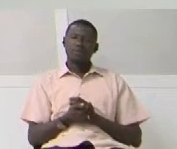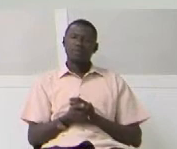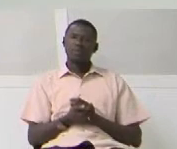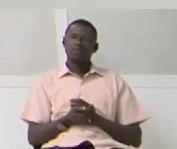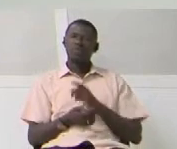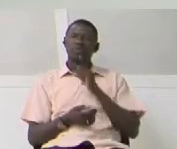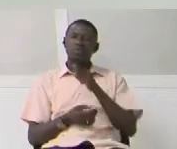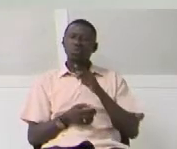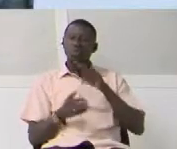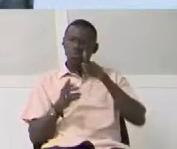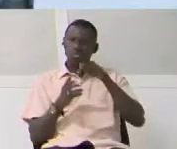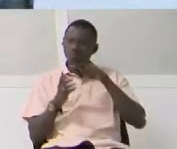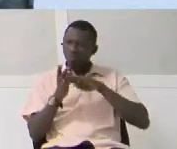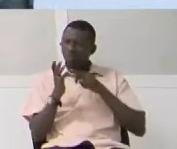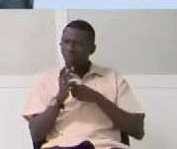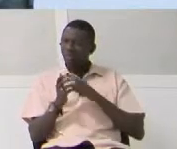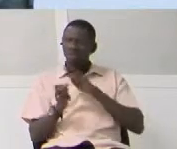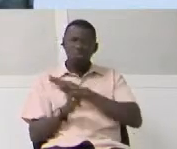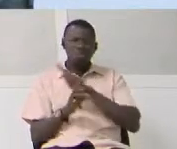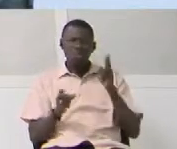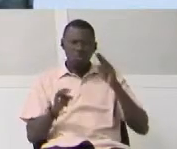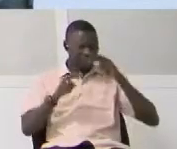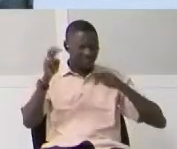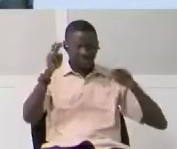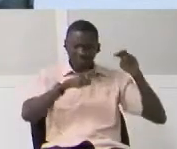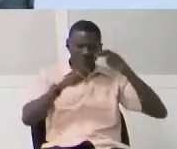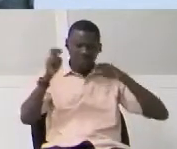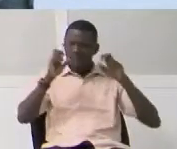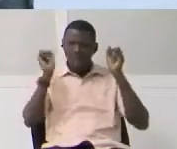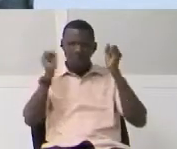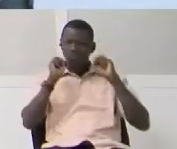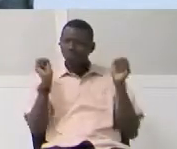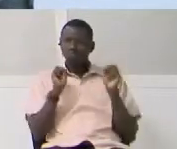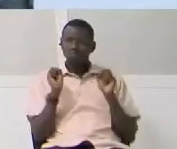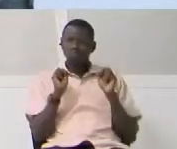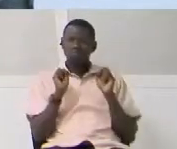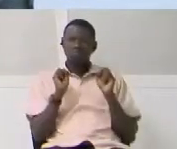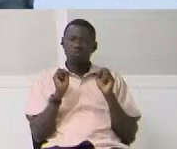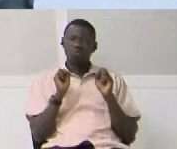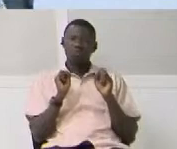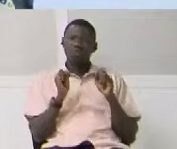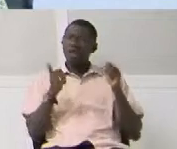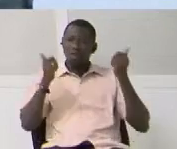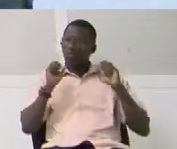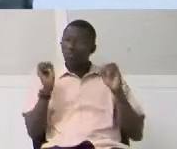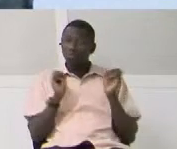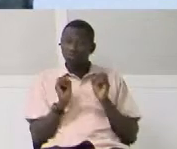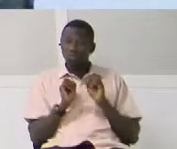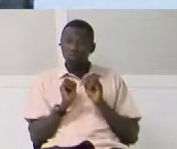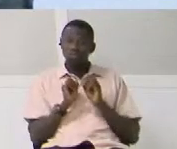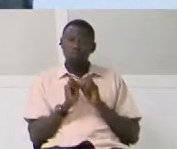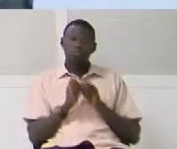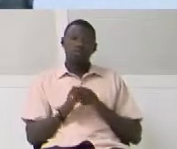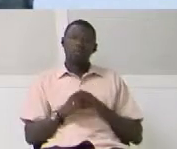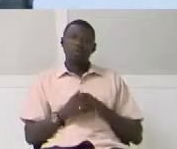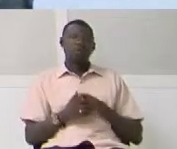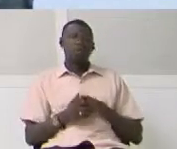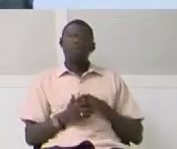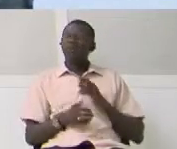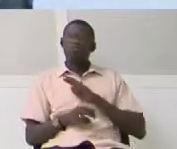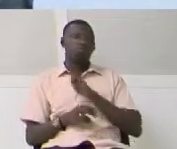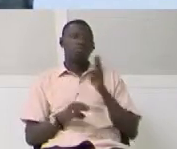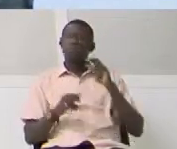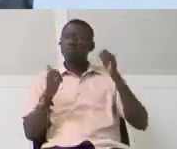buñ def ci mbir mi dedet amul de no su amone fa da nañ ma contact ak yeneen no dañ contact family bi we dara pour ndew